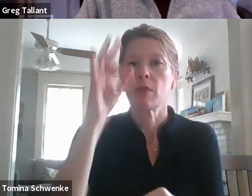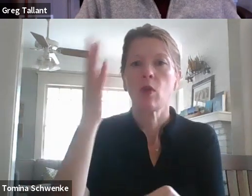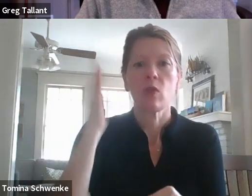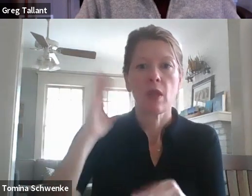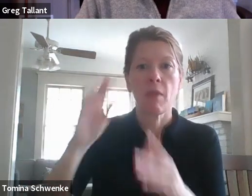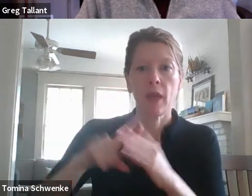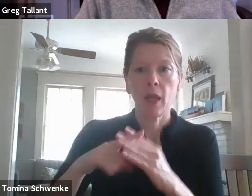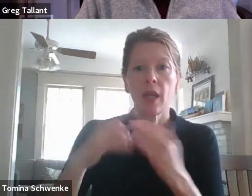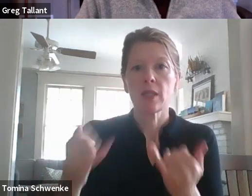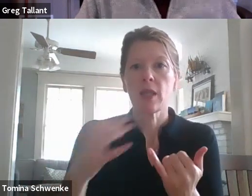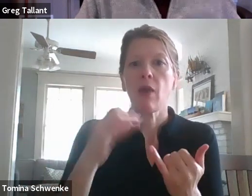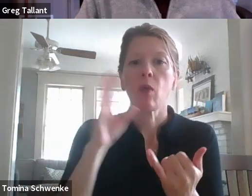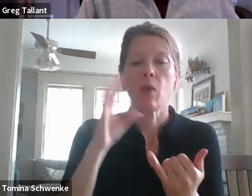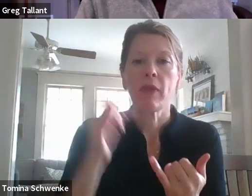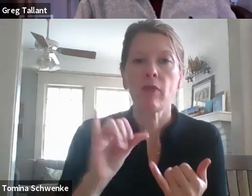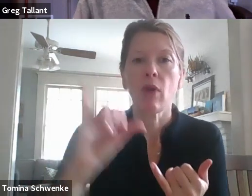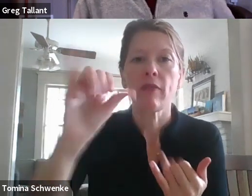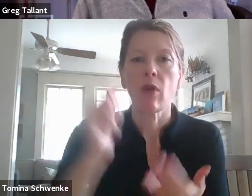Amen.